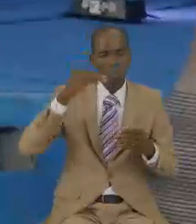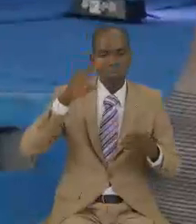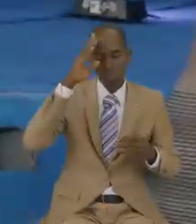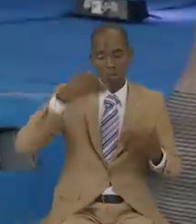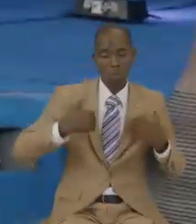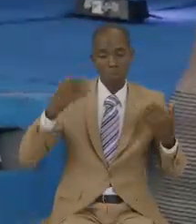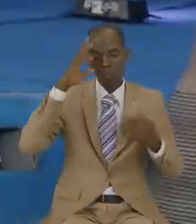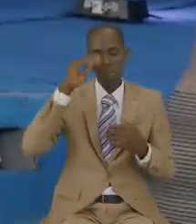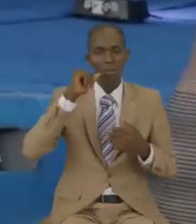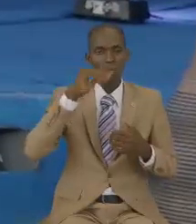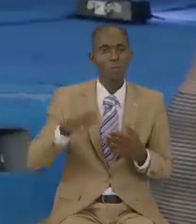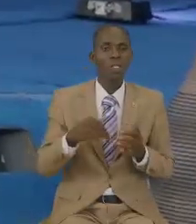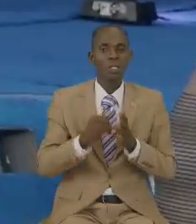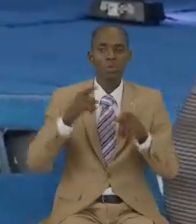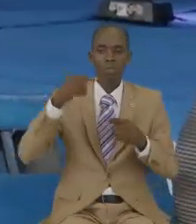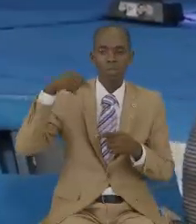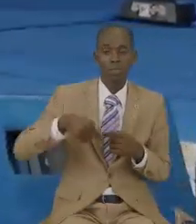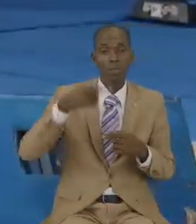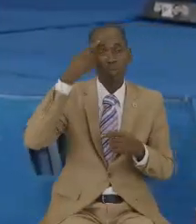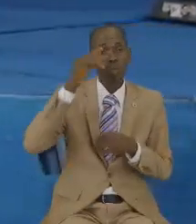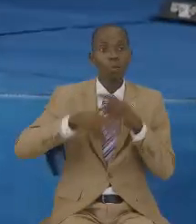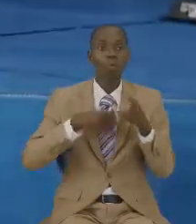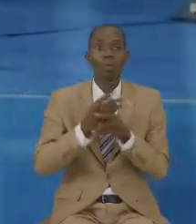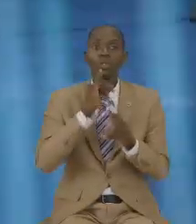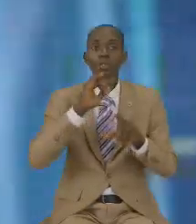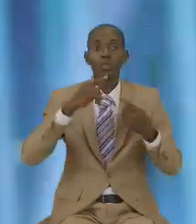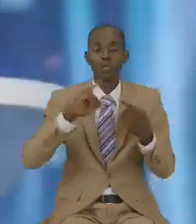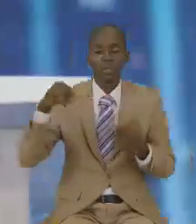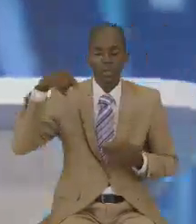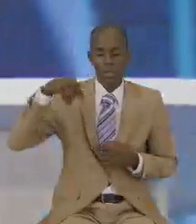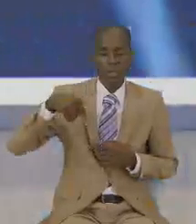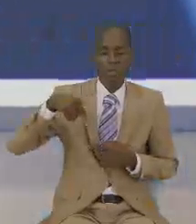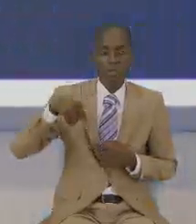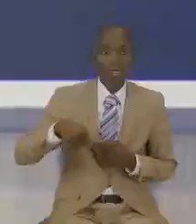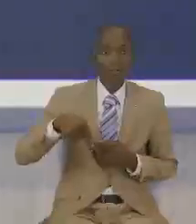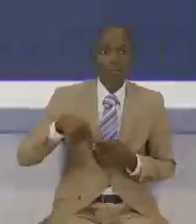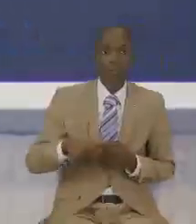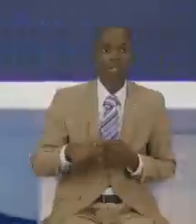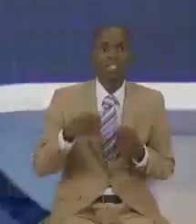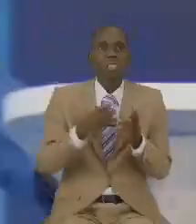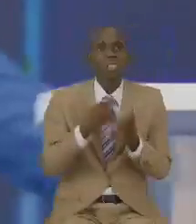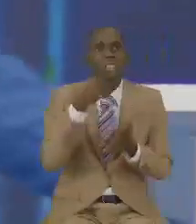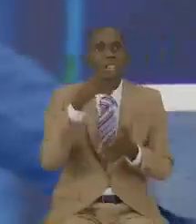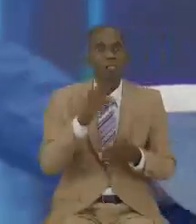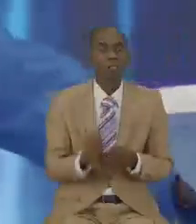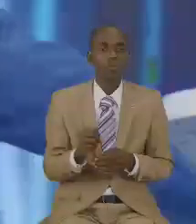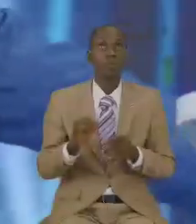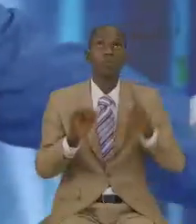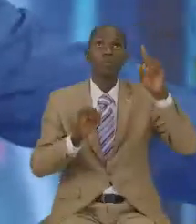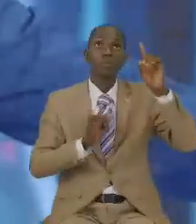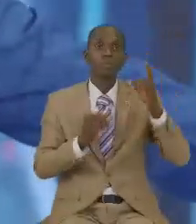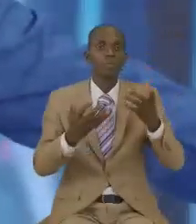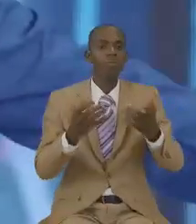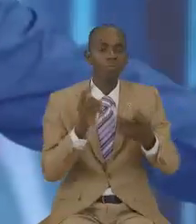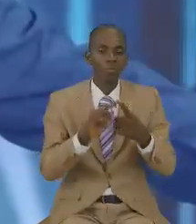worse. Because the world is going down and down and down and down. It says, I want to fit you